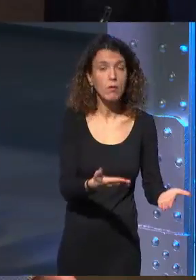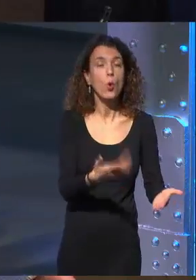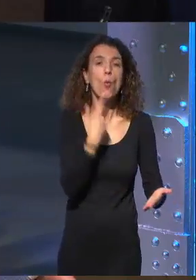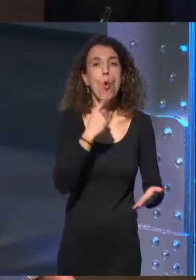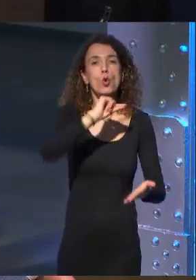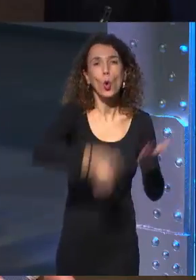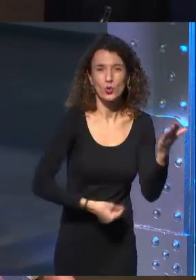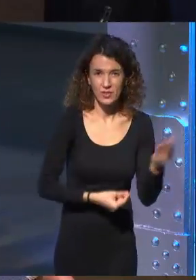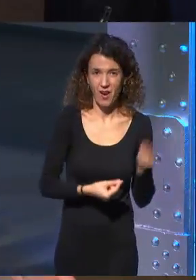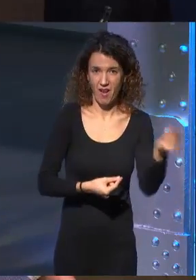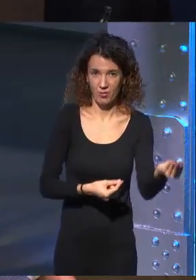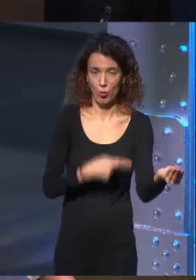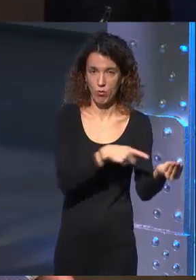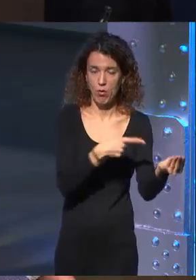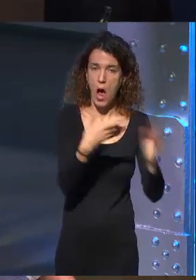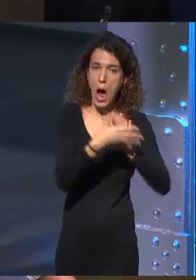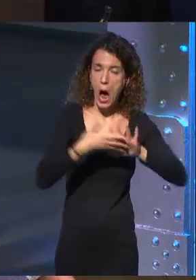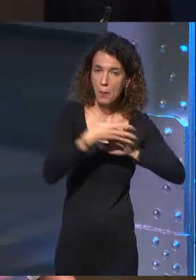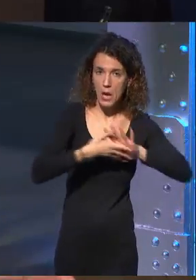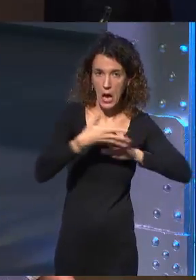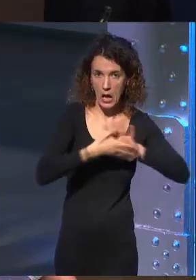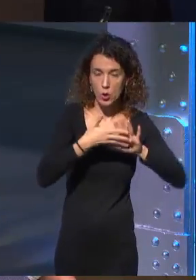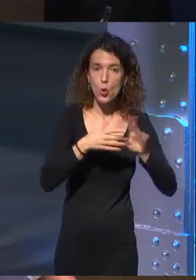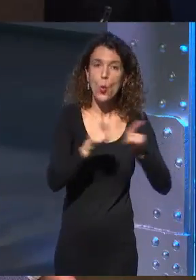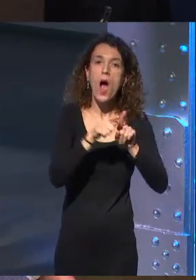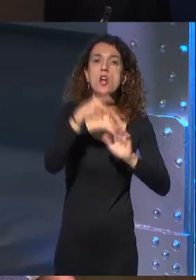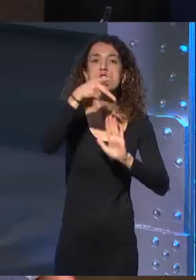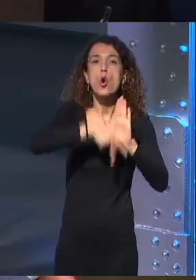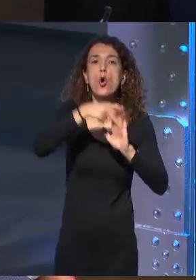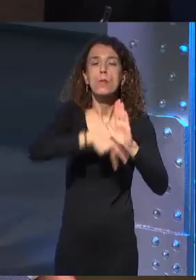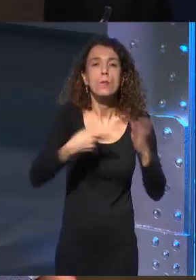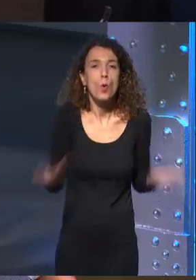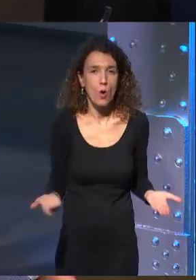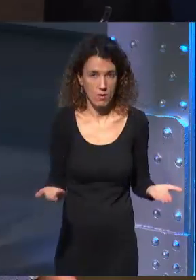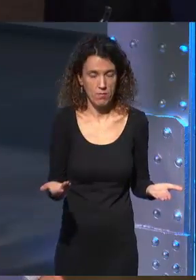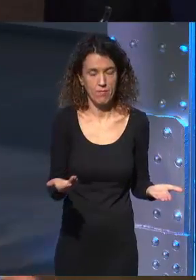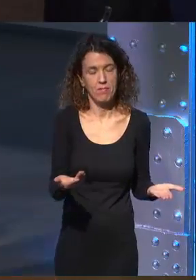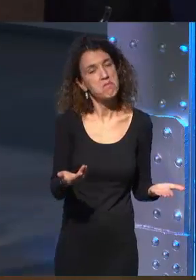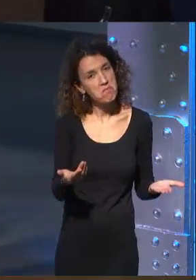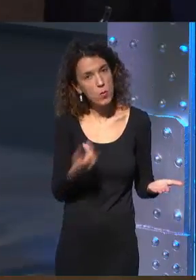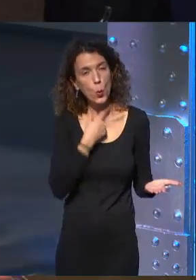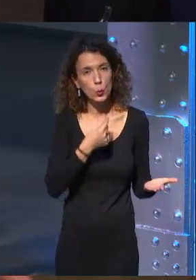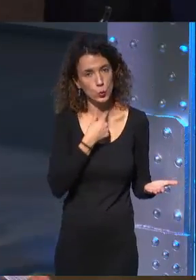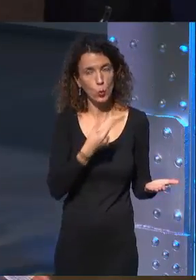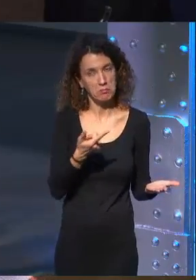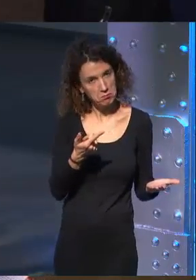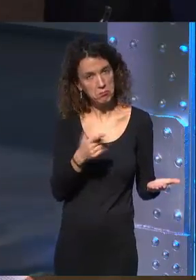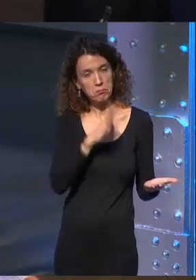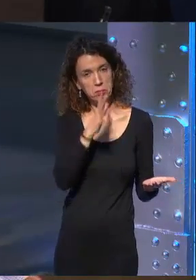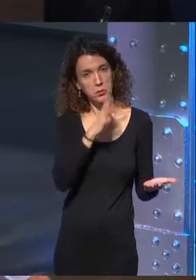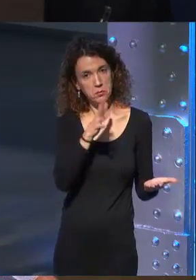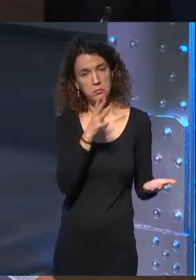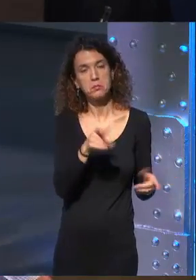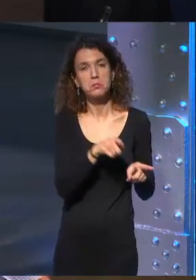"Jose, we have given to our daughter a contract, and we have been talking about what guidelines we have to follow." And